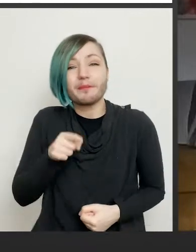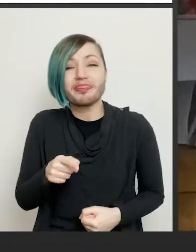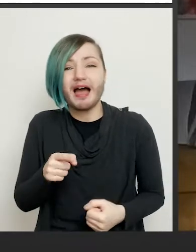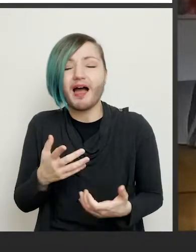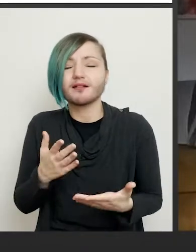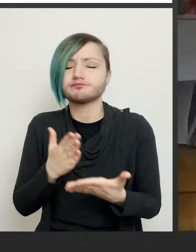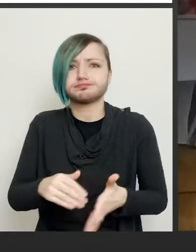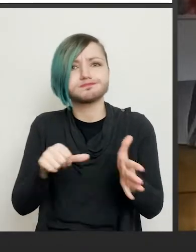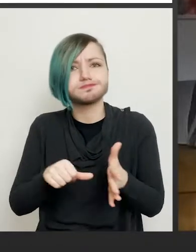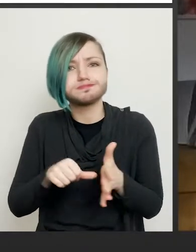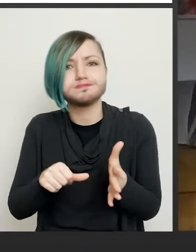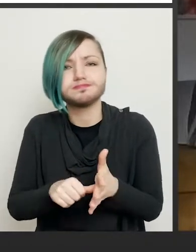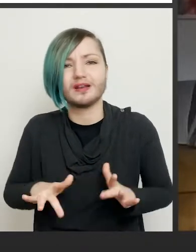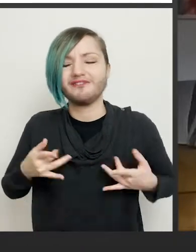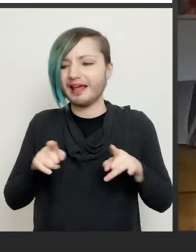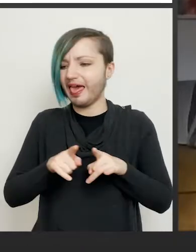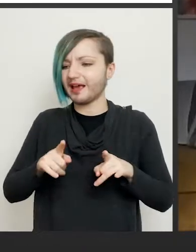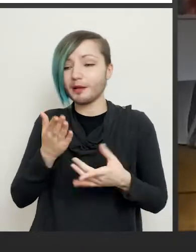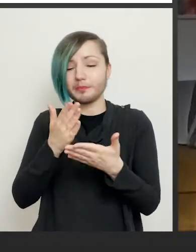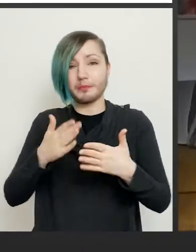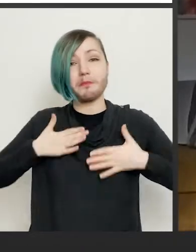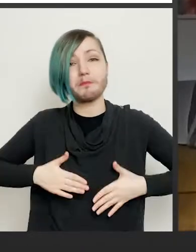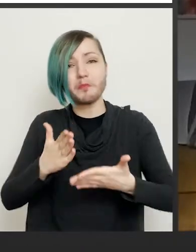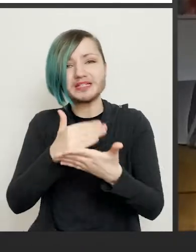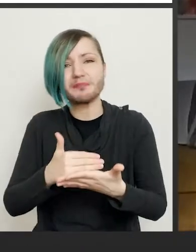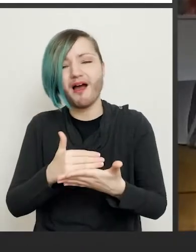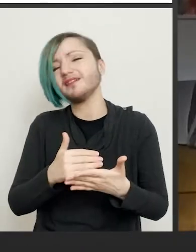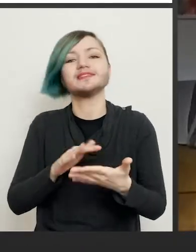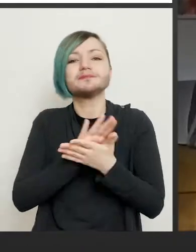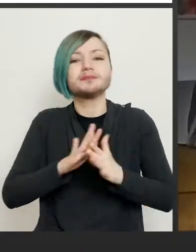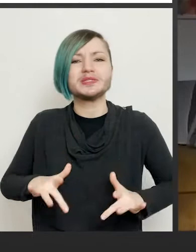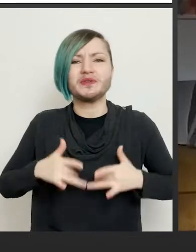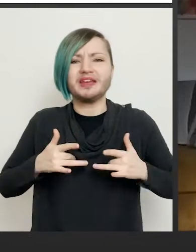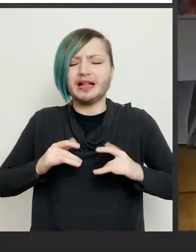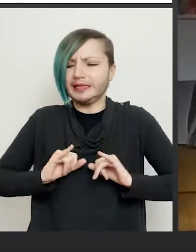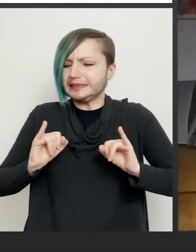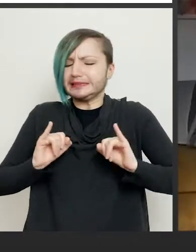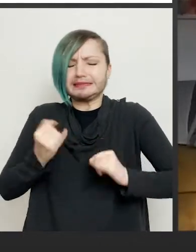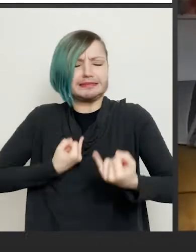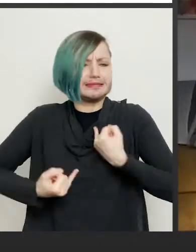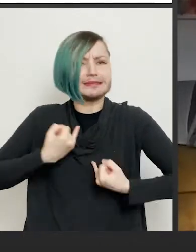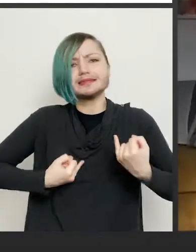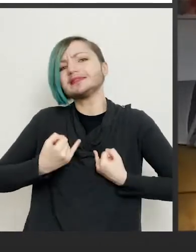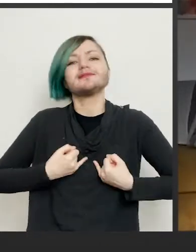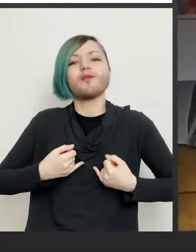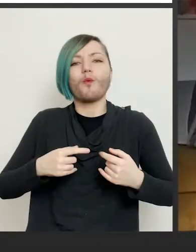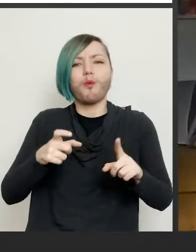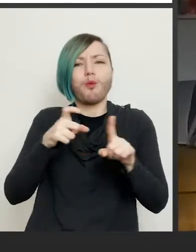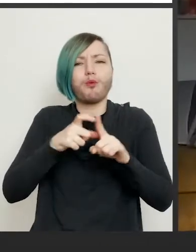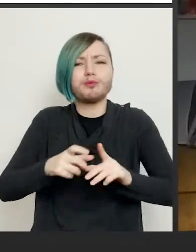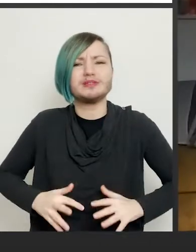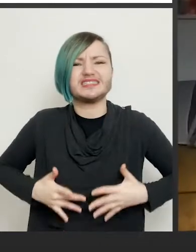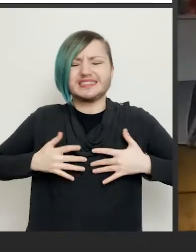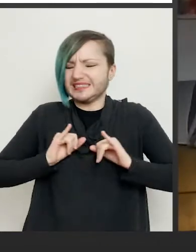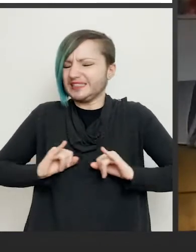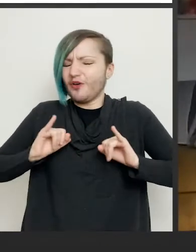that certain elements of your body make you feel dysphoric or make you feel really bad about yourself. And for me, those were things